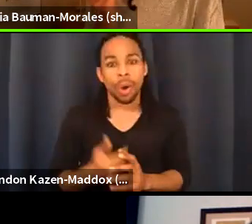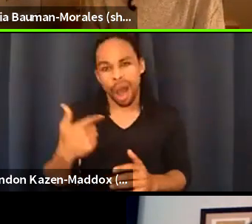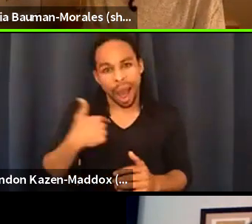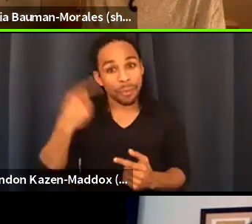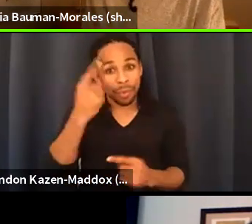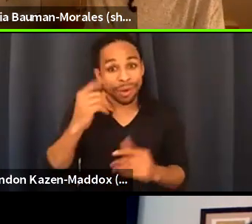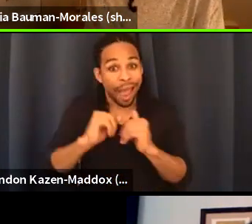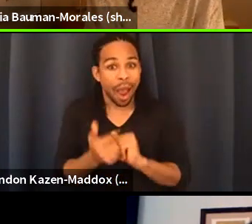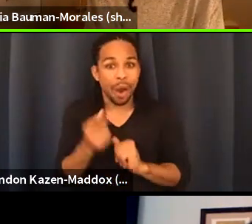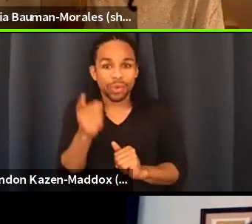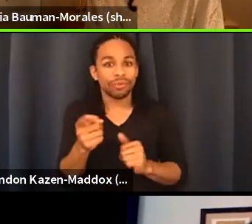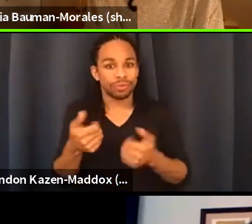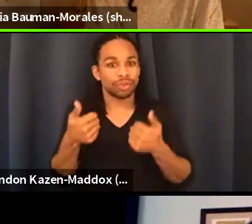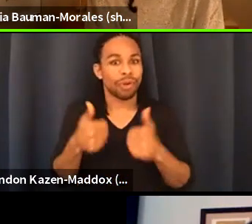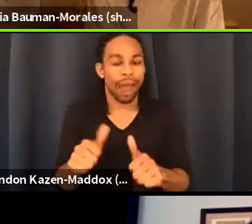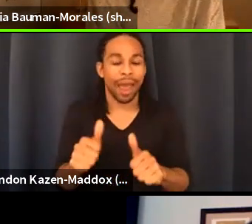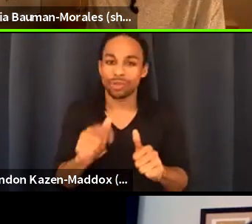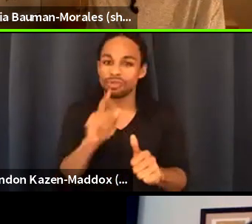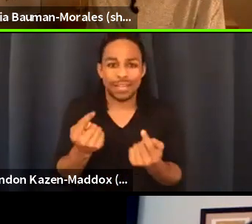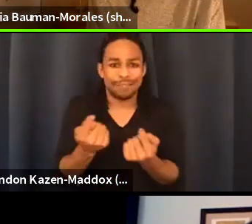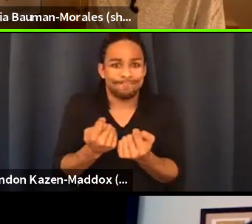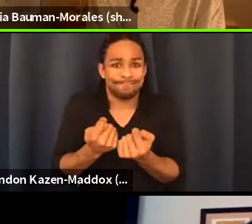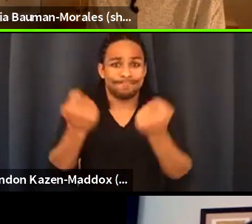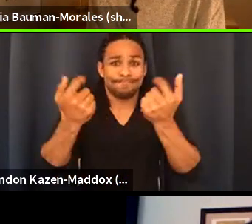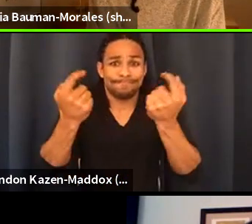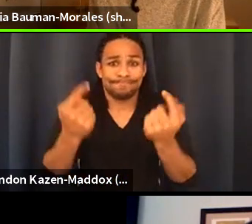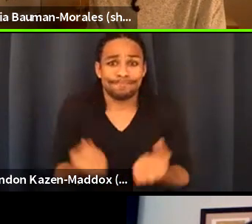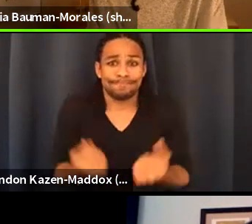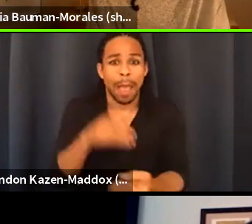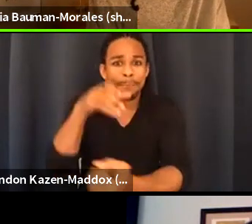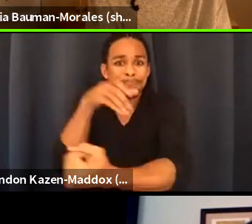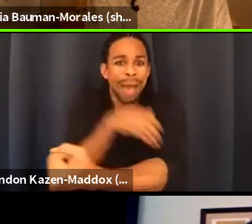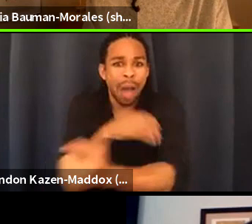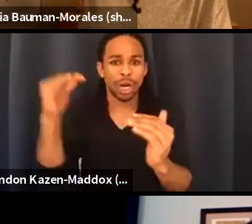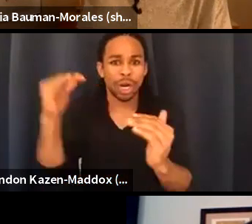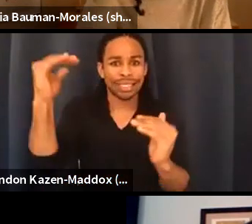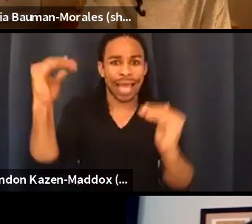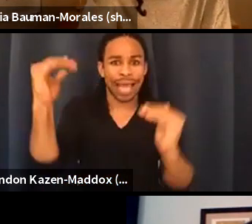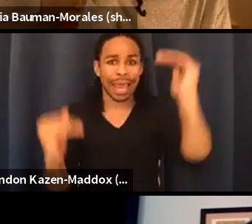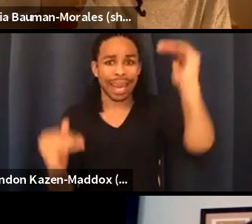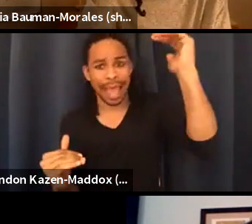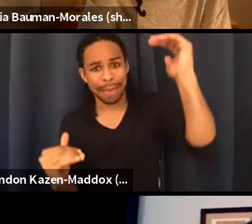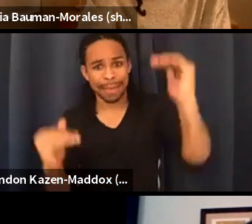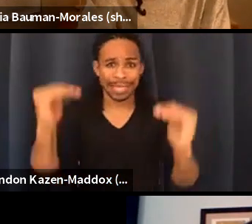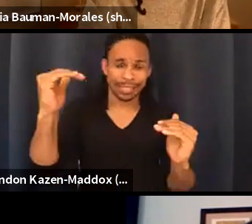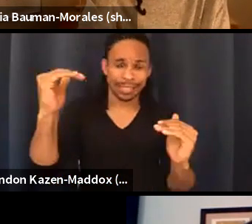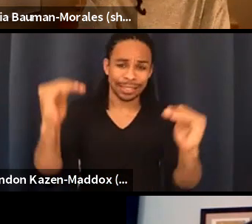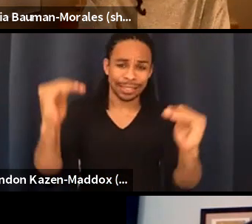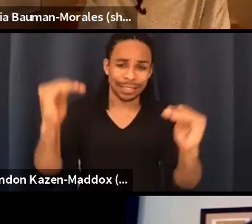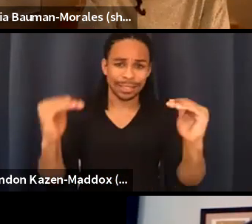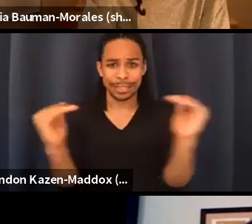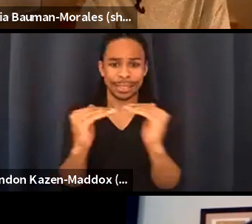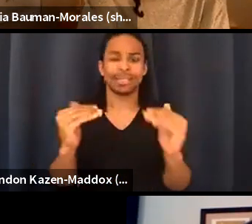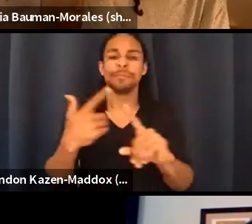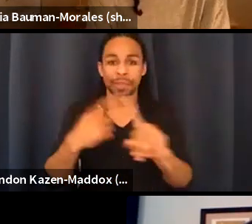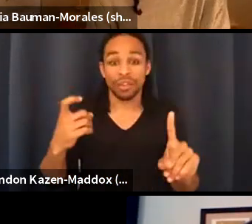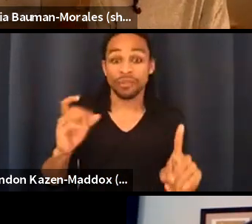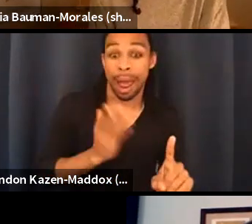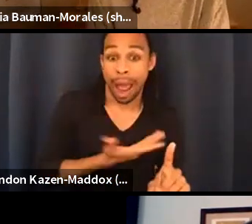our creative processes. Sure. Well, one of the